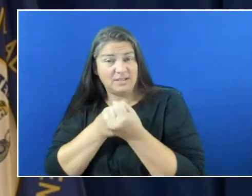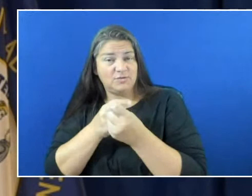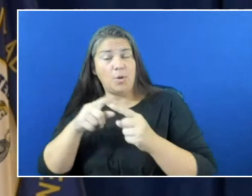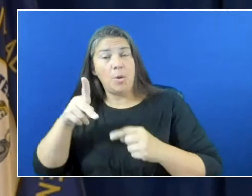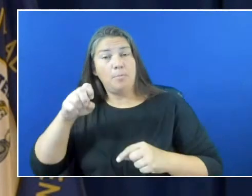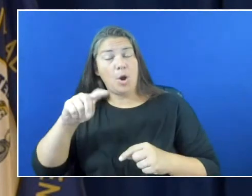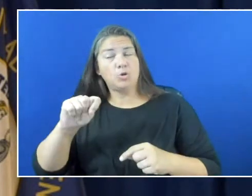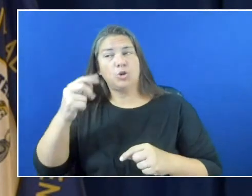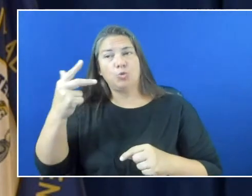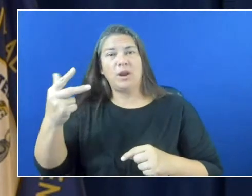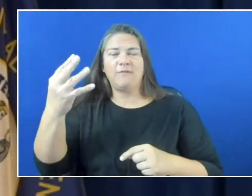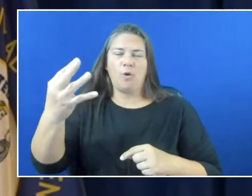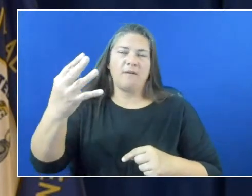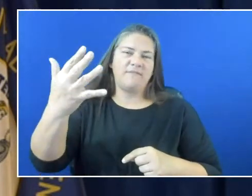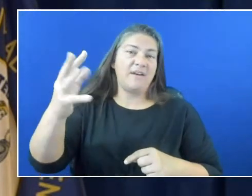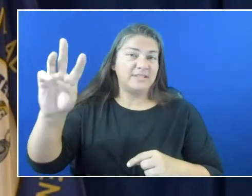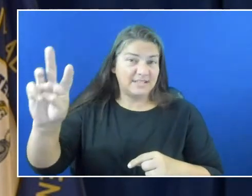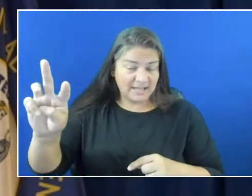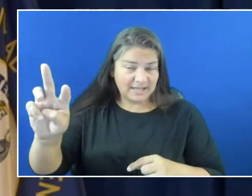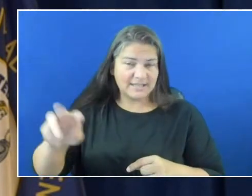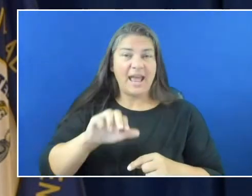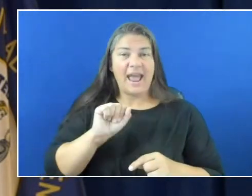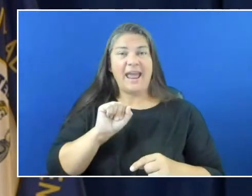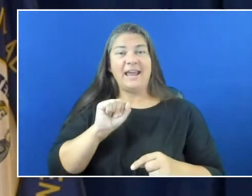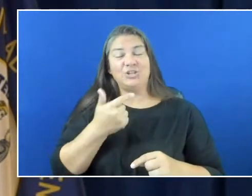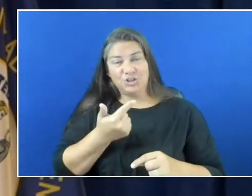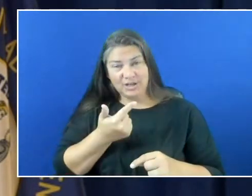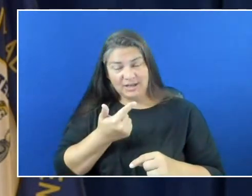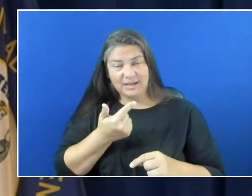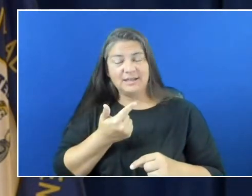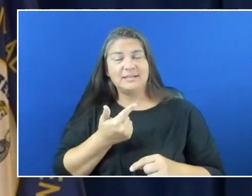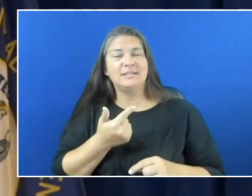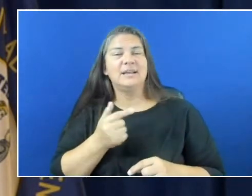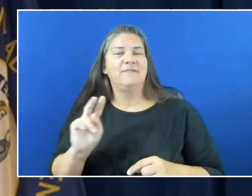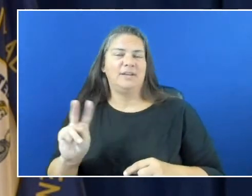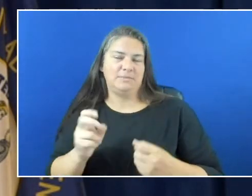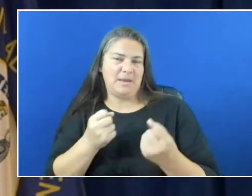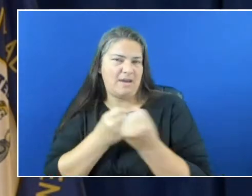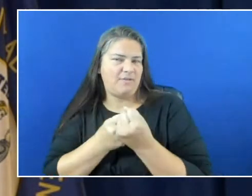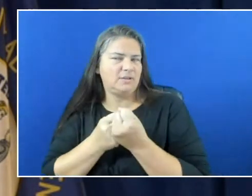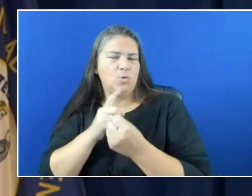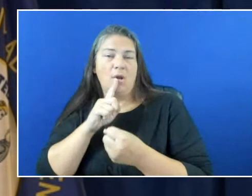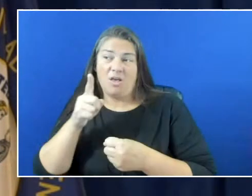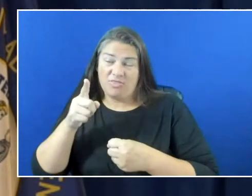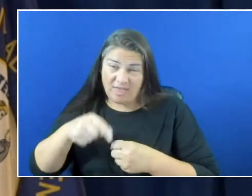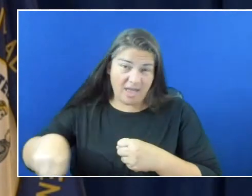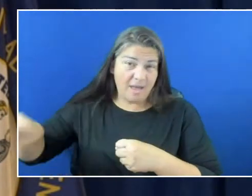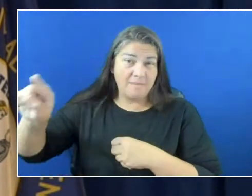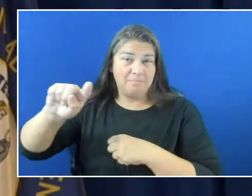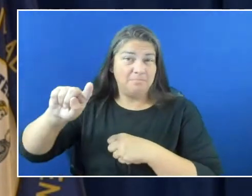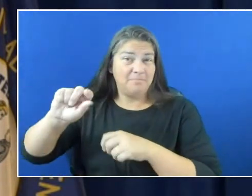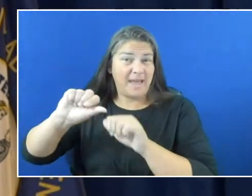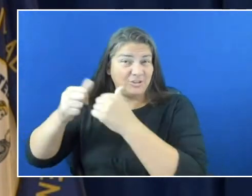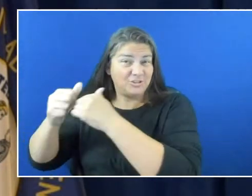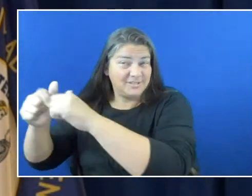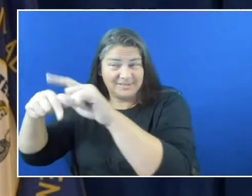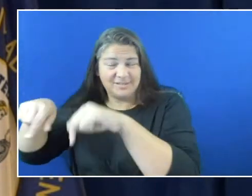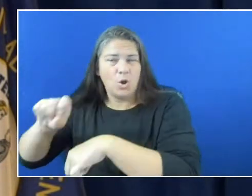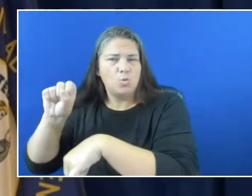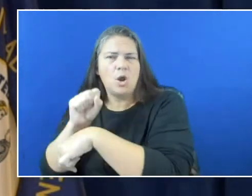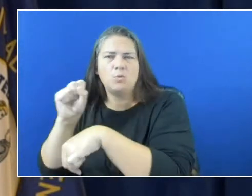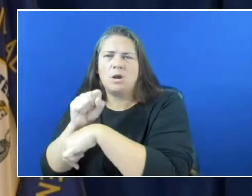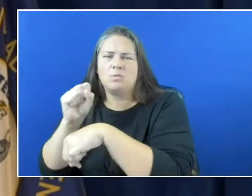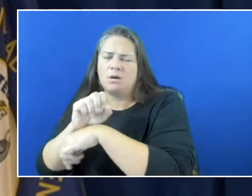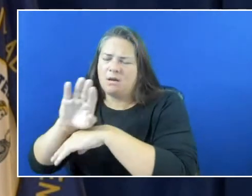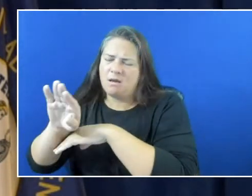6, and the AG's Victim Advocate worked tirelessly into the night and early morning, partnering with non-government